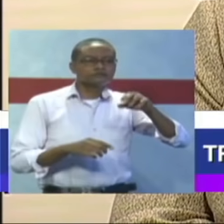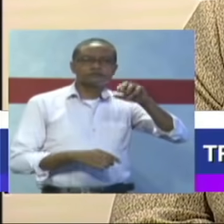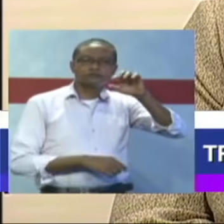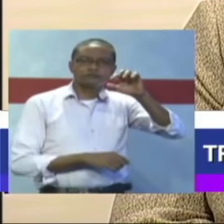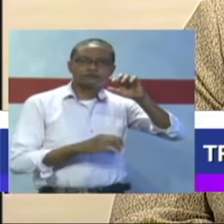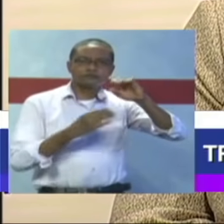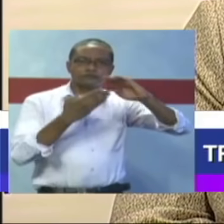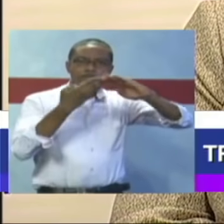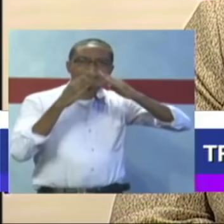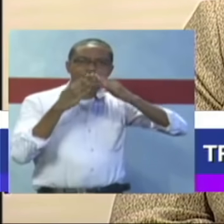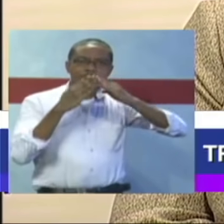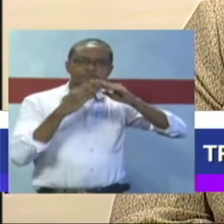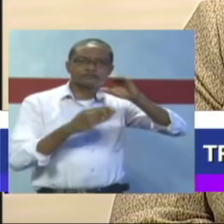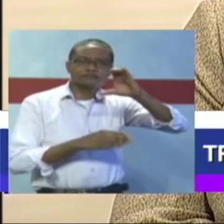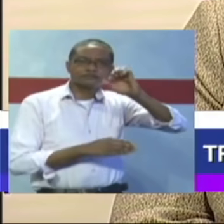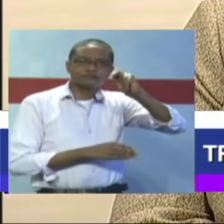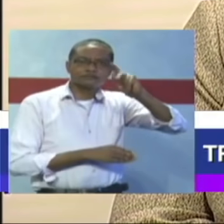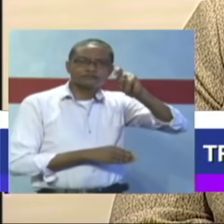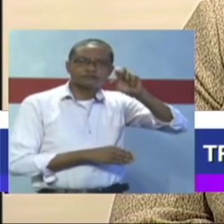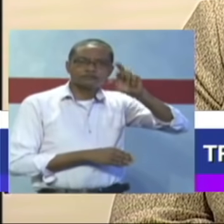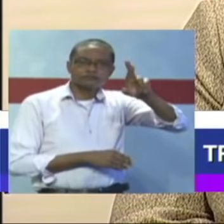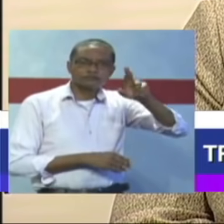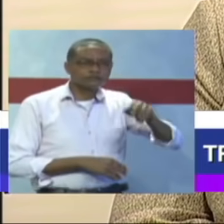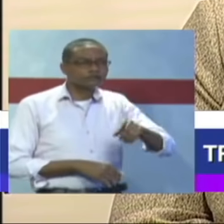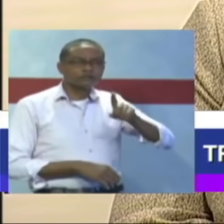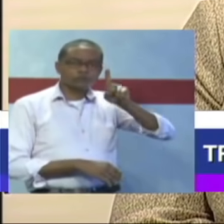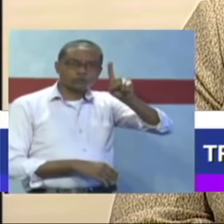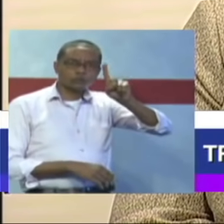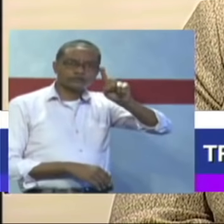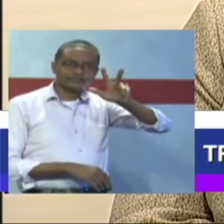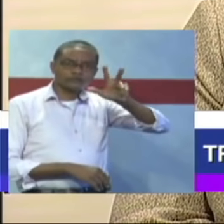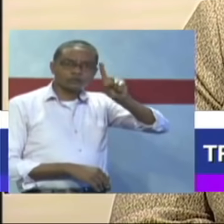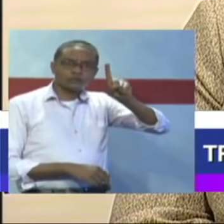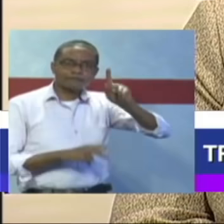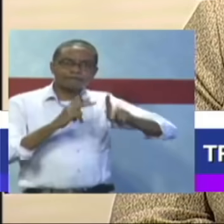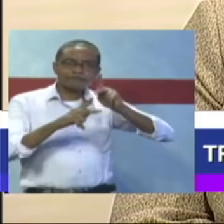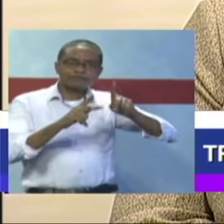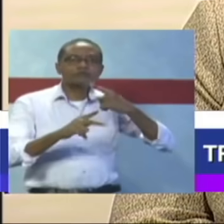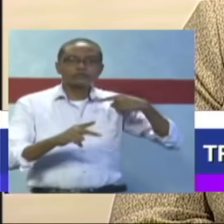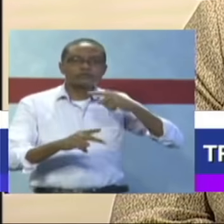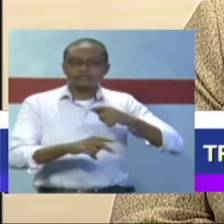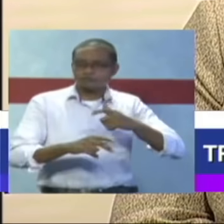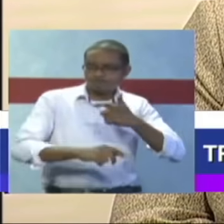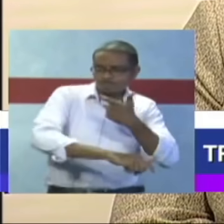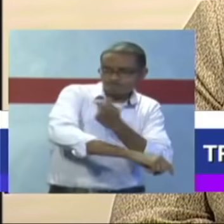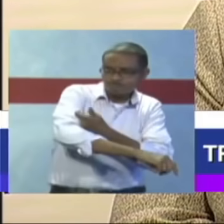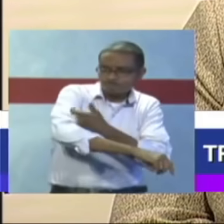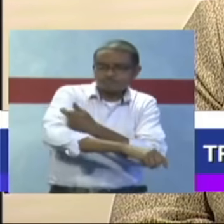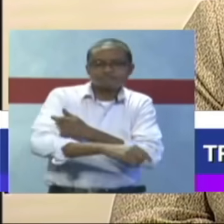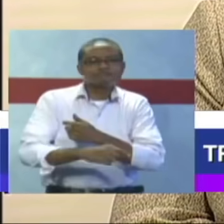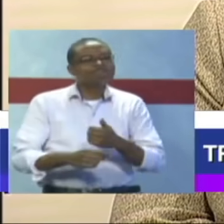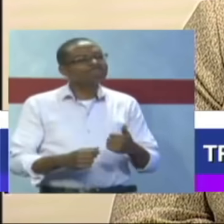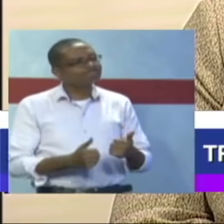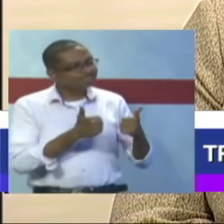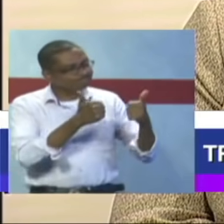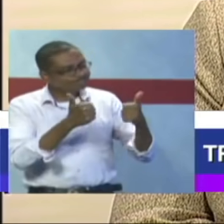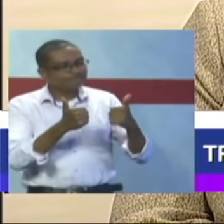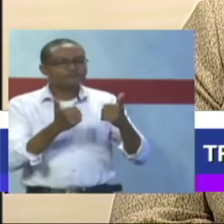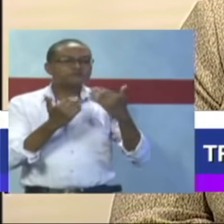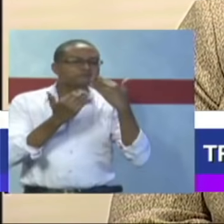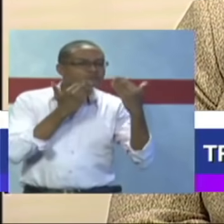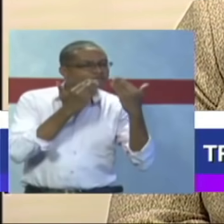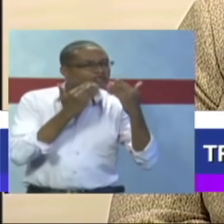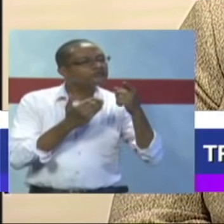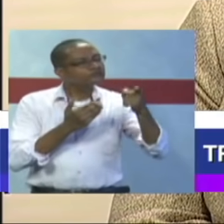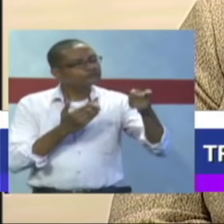vaccinated 131 persons, which was really good. And we thank the community and the persons in the community for coming out on